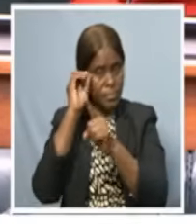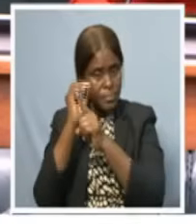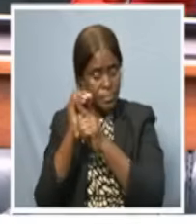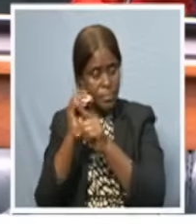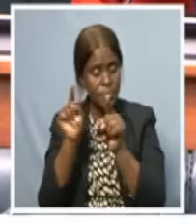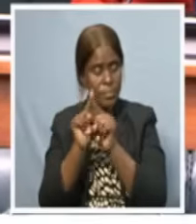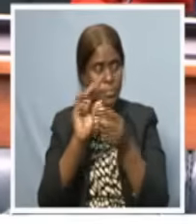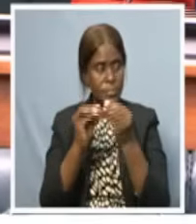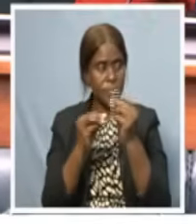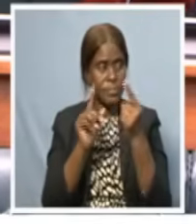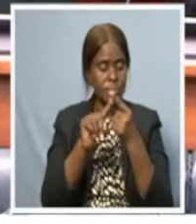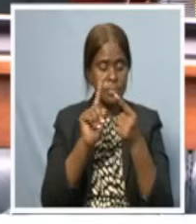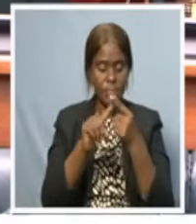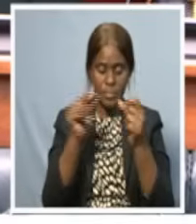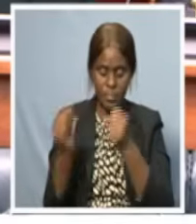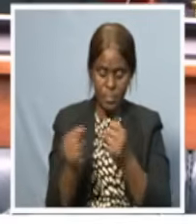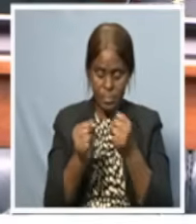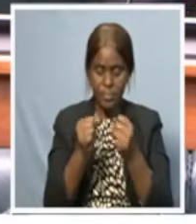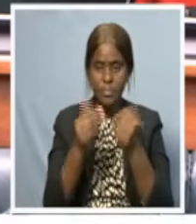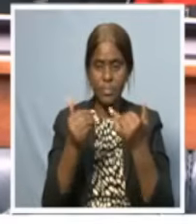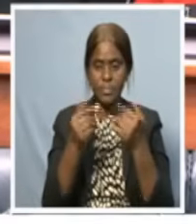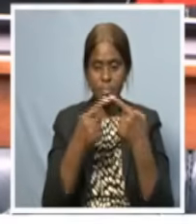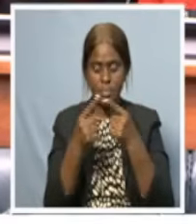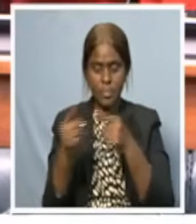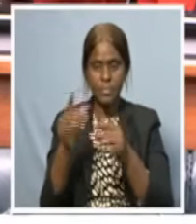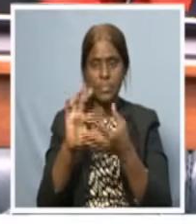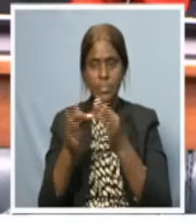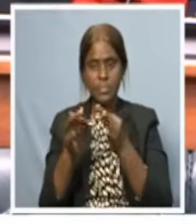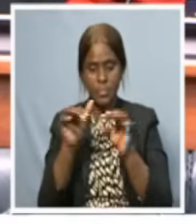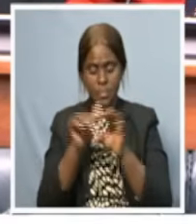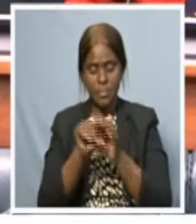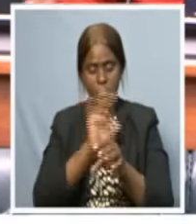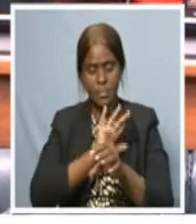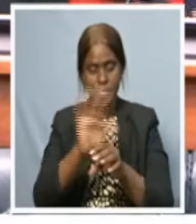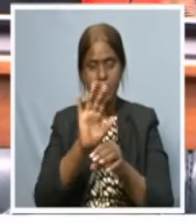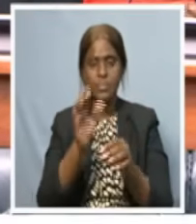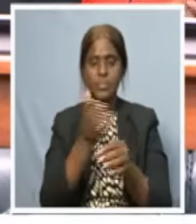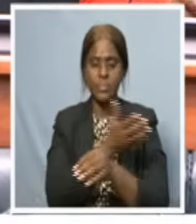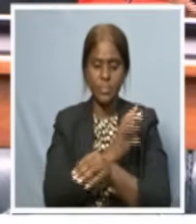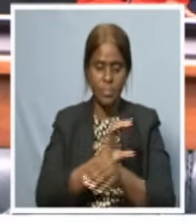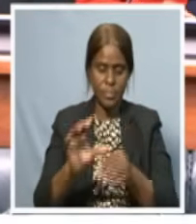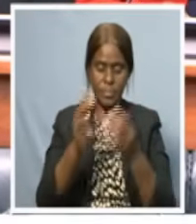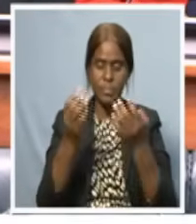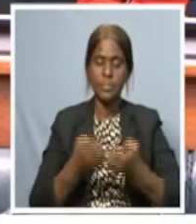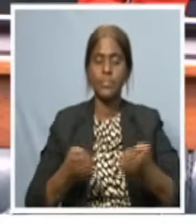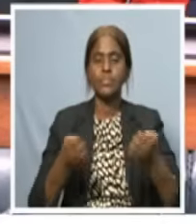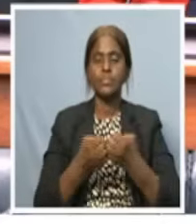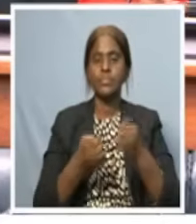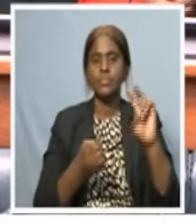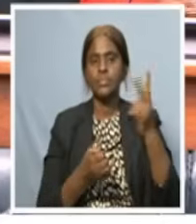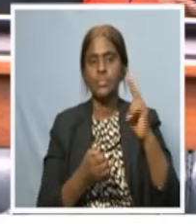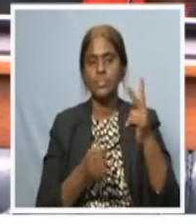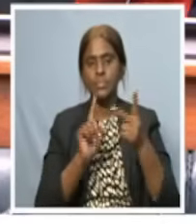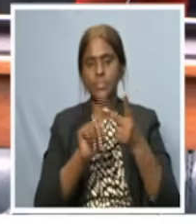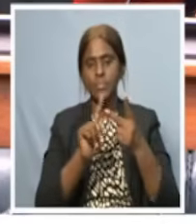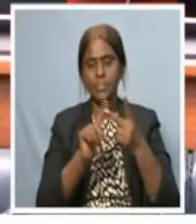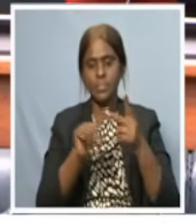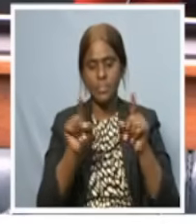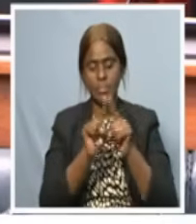objectives. Number 1, strengthening multi-sectoral coordination in the digital environment. Number